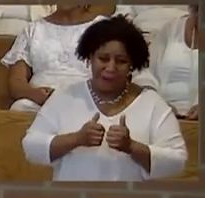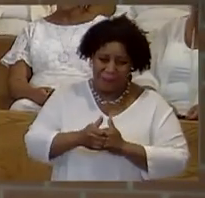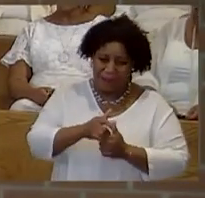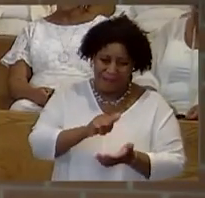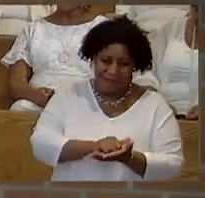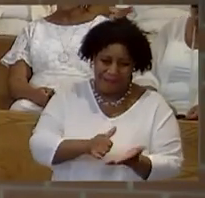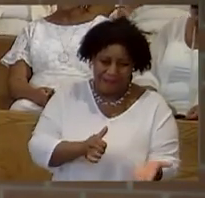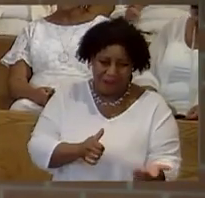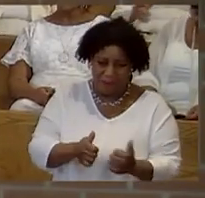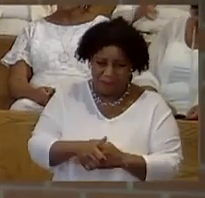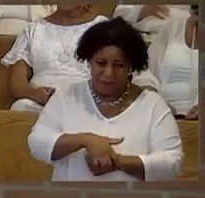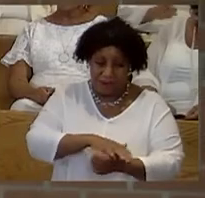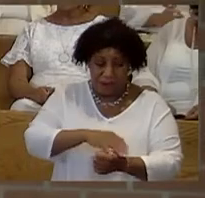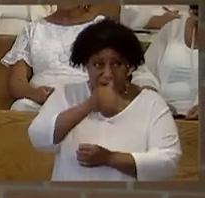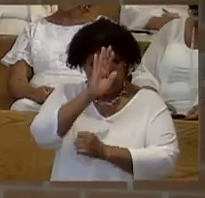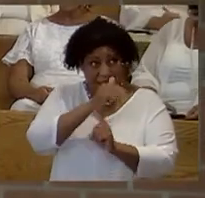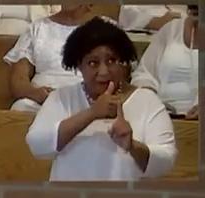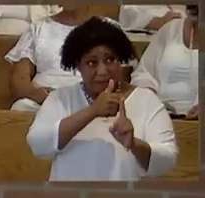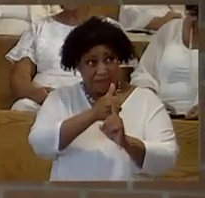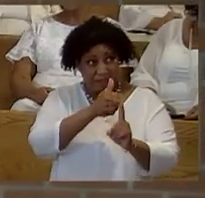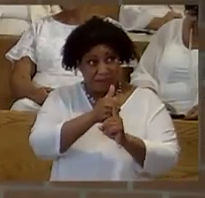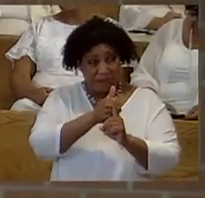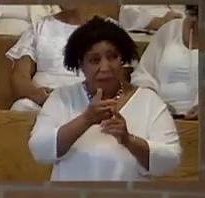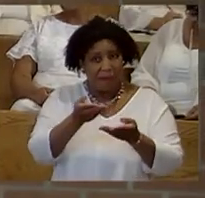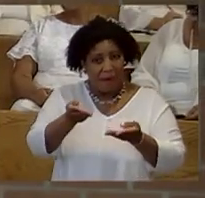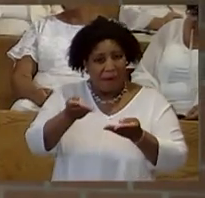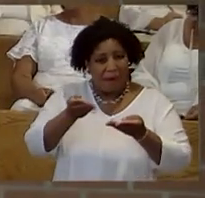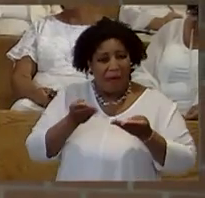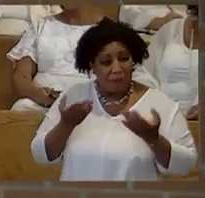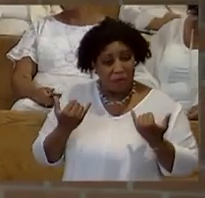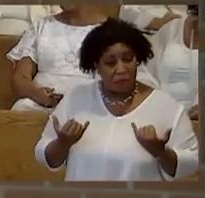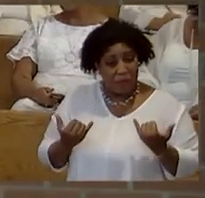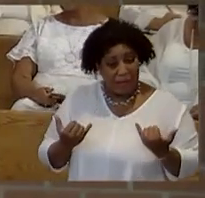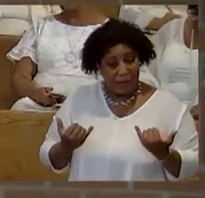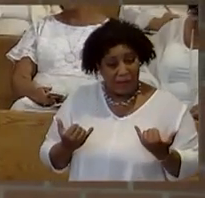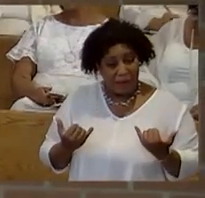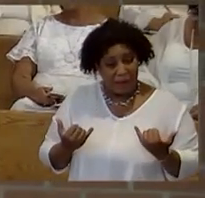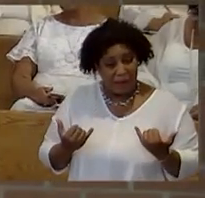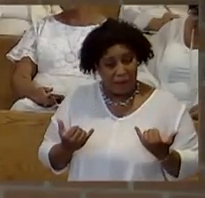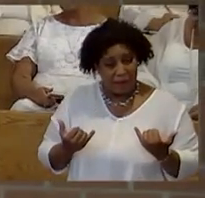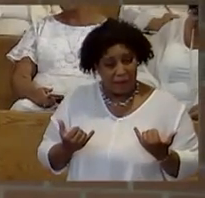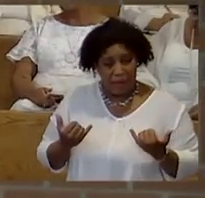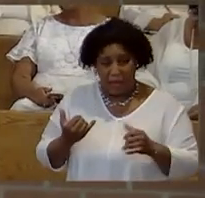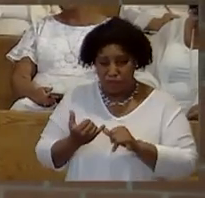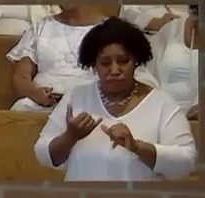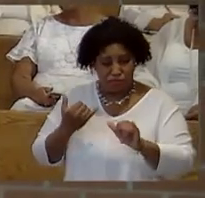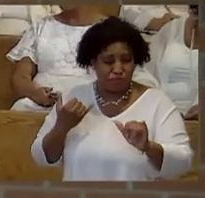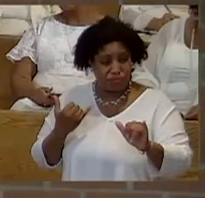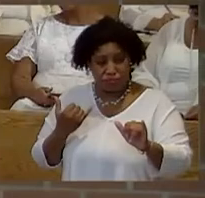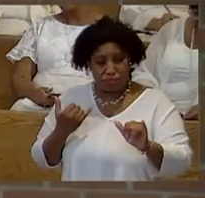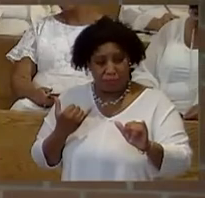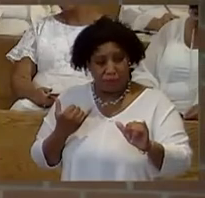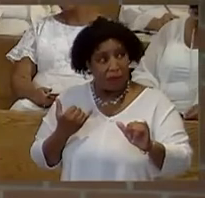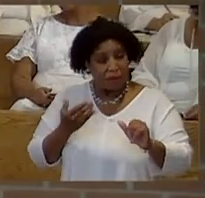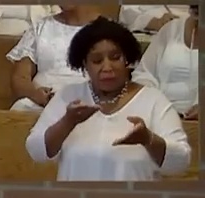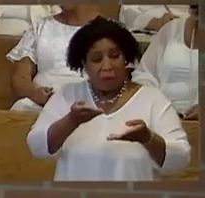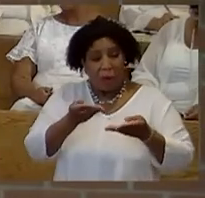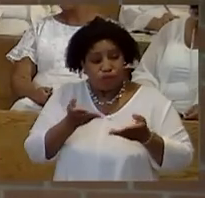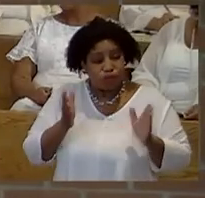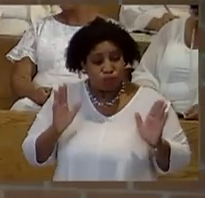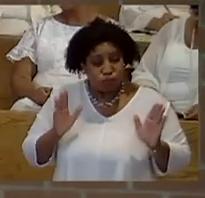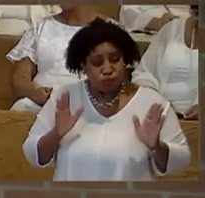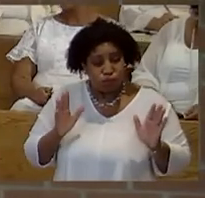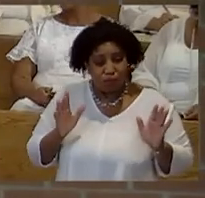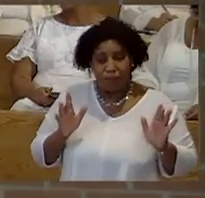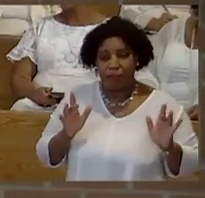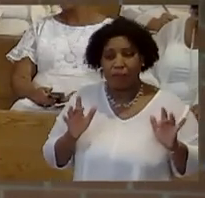coverage, because God is offering us today and for eternity. He's offering us for